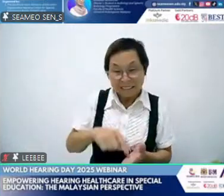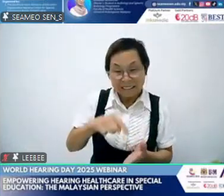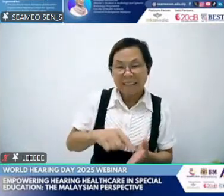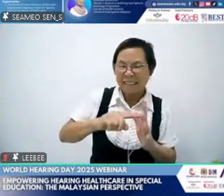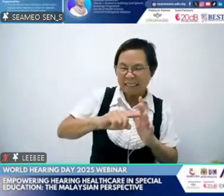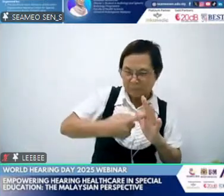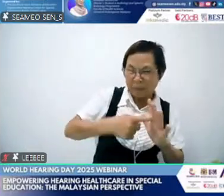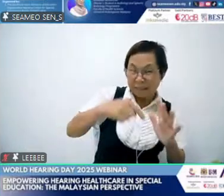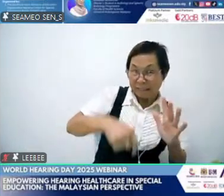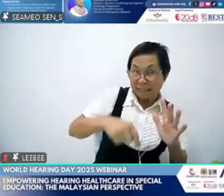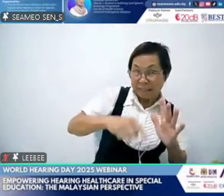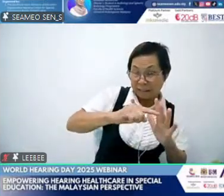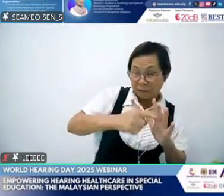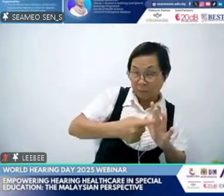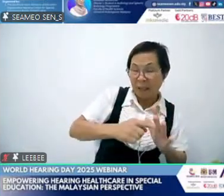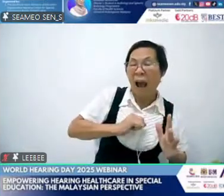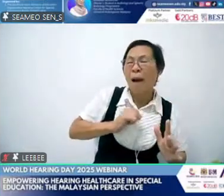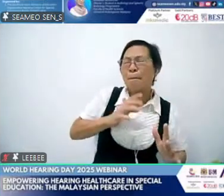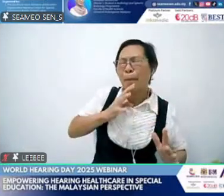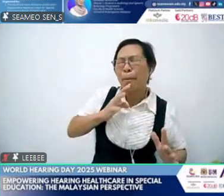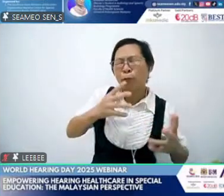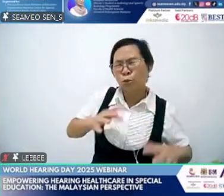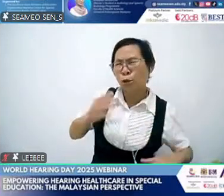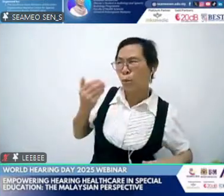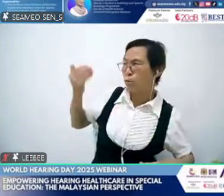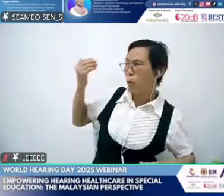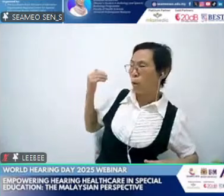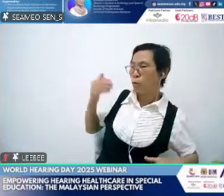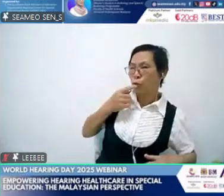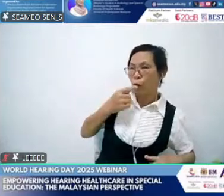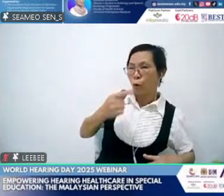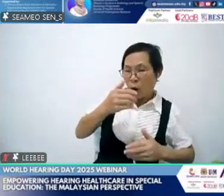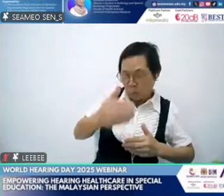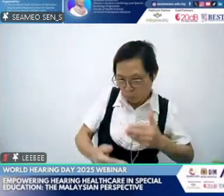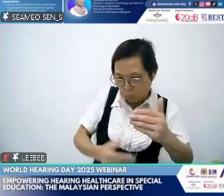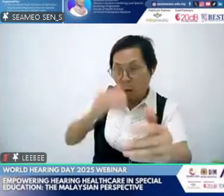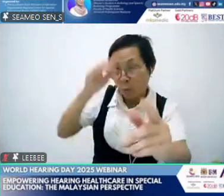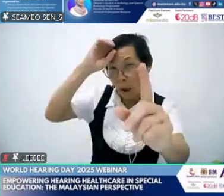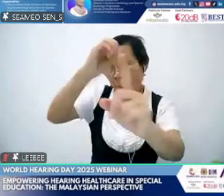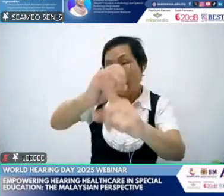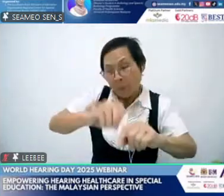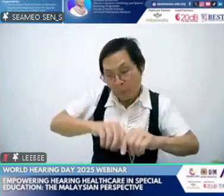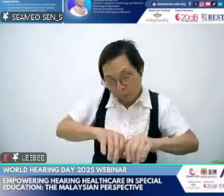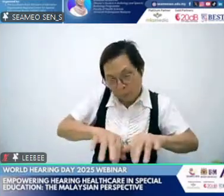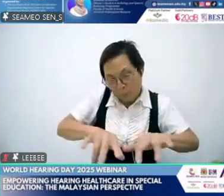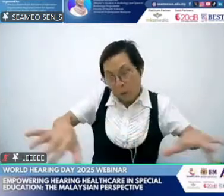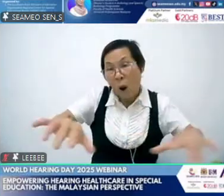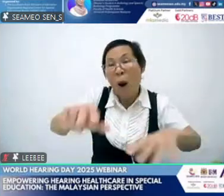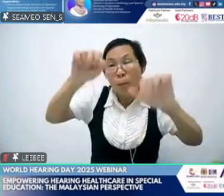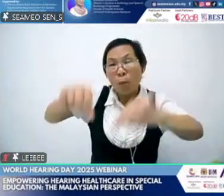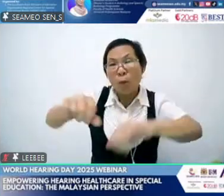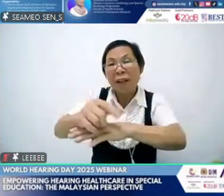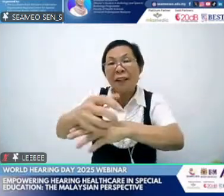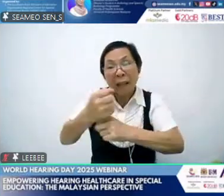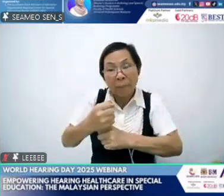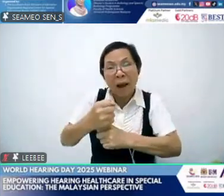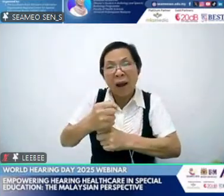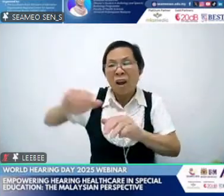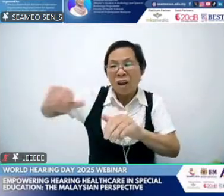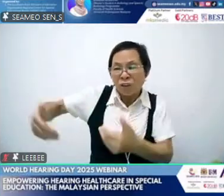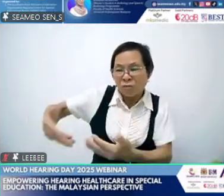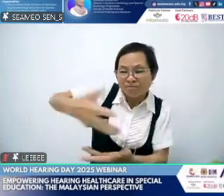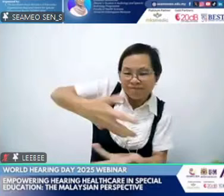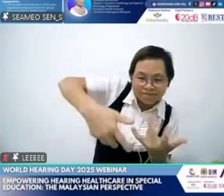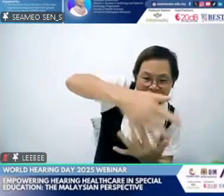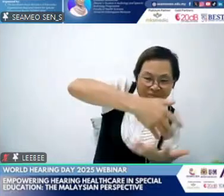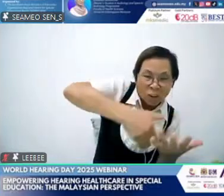beginning. As mentioned before, moving forward, we aim to expand access, introduce interactive